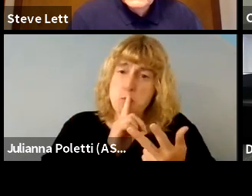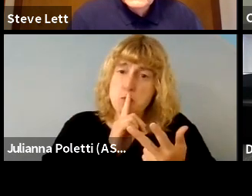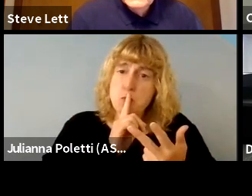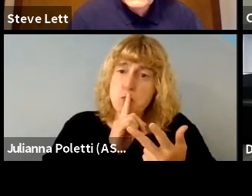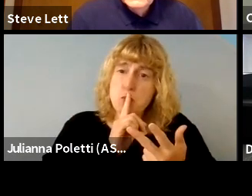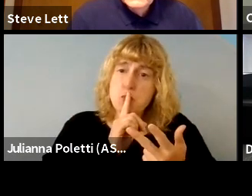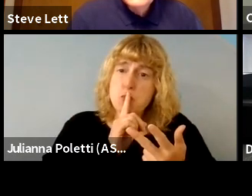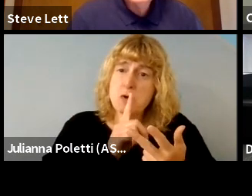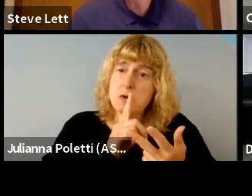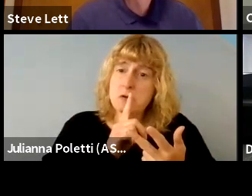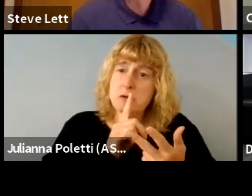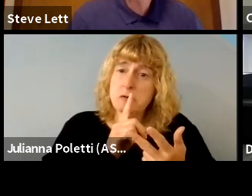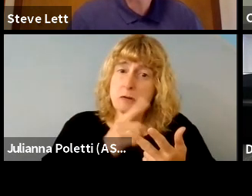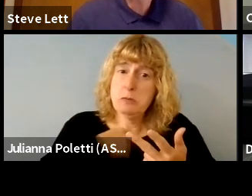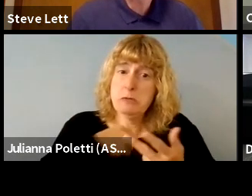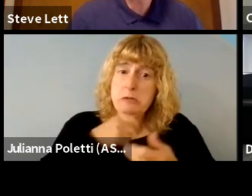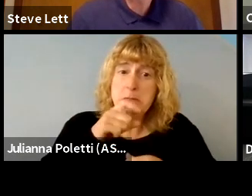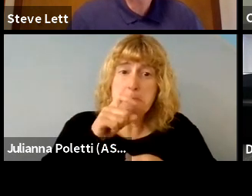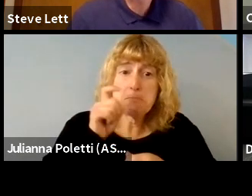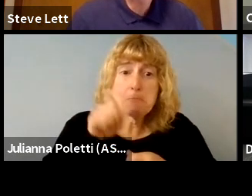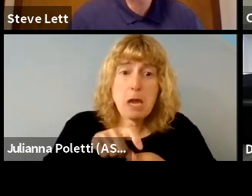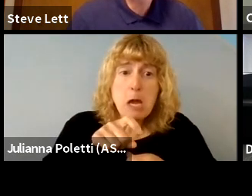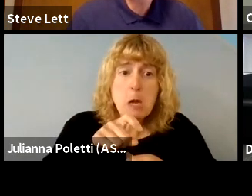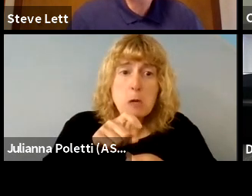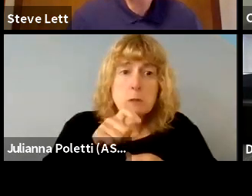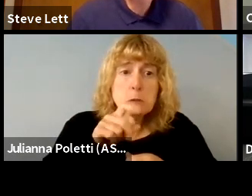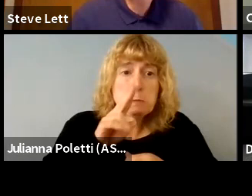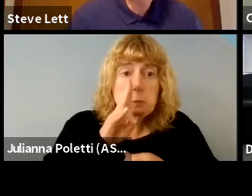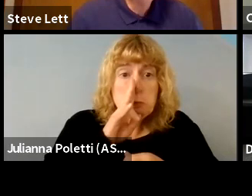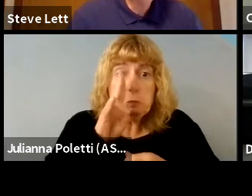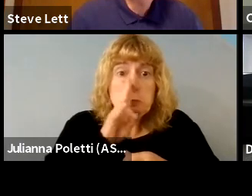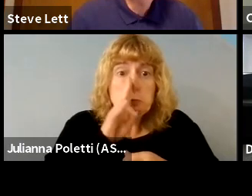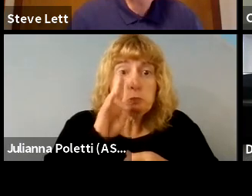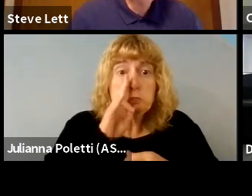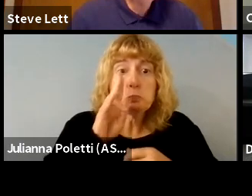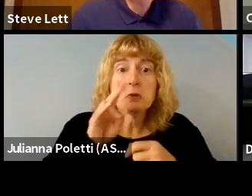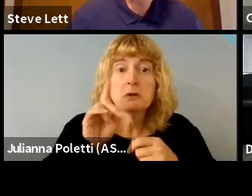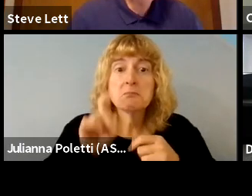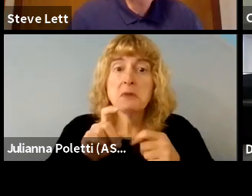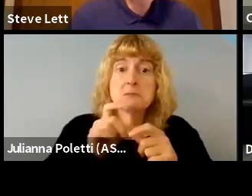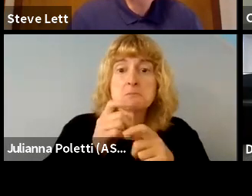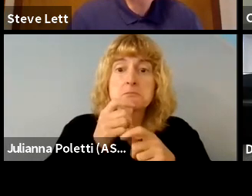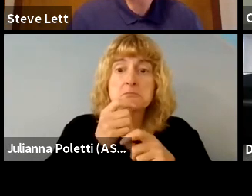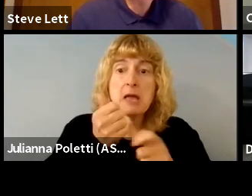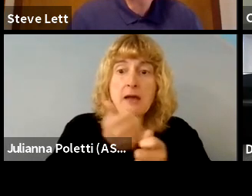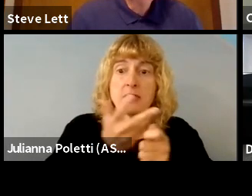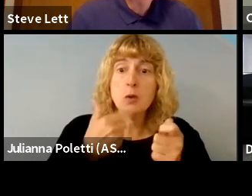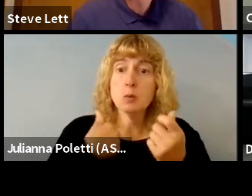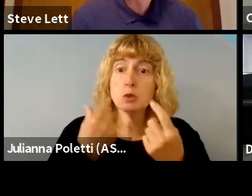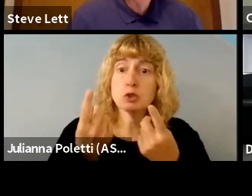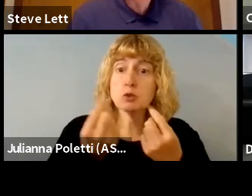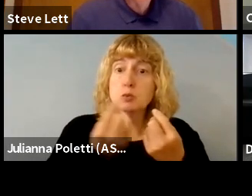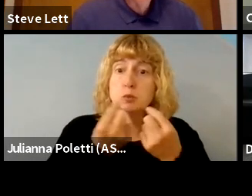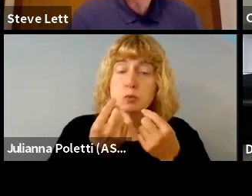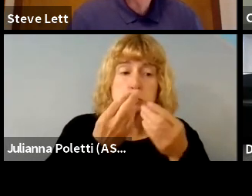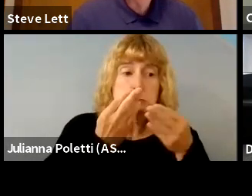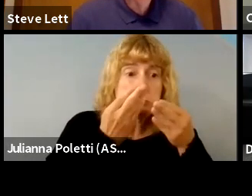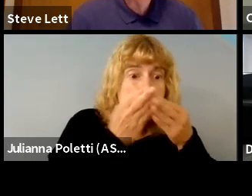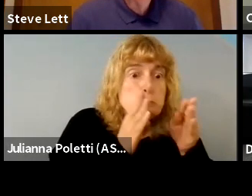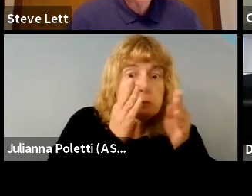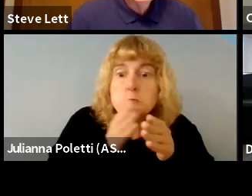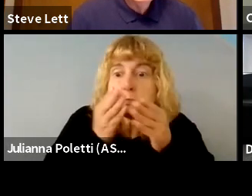get down in the weeds and micromanage and make everything that we do divided up like